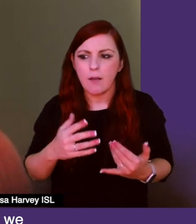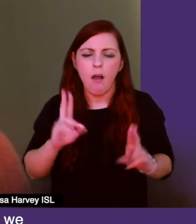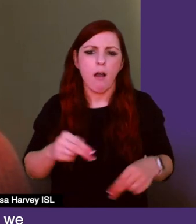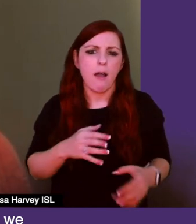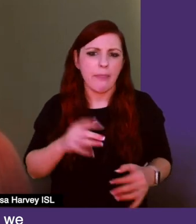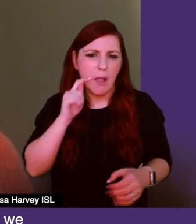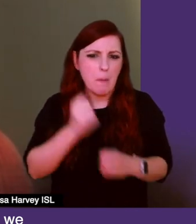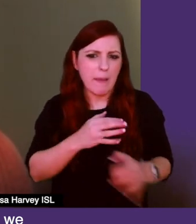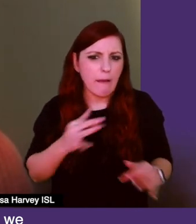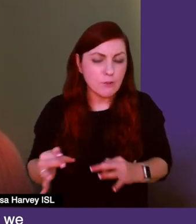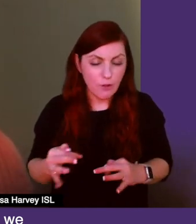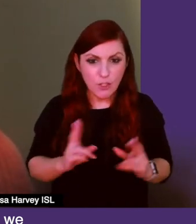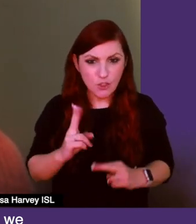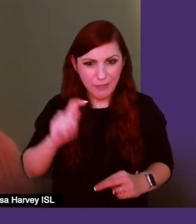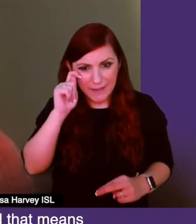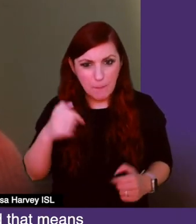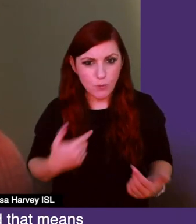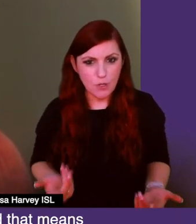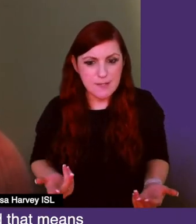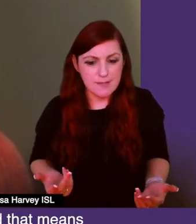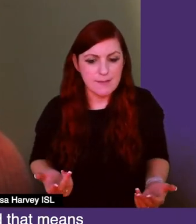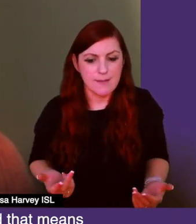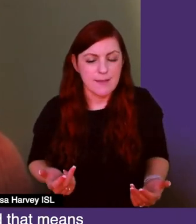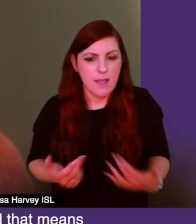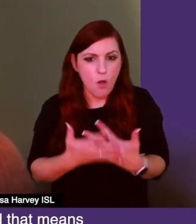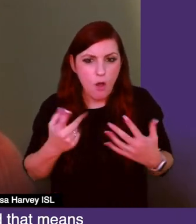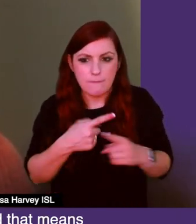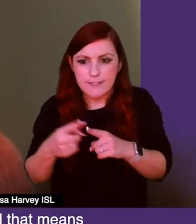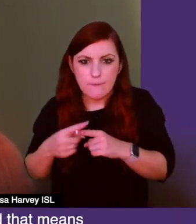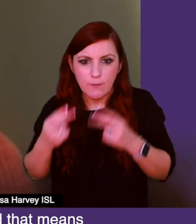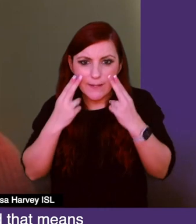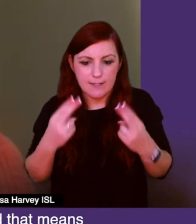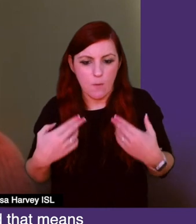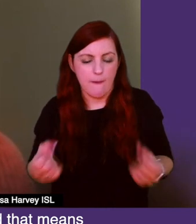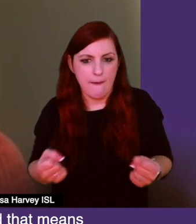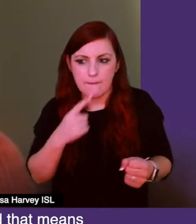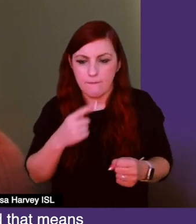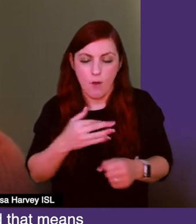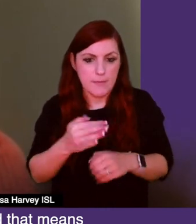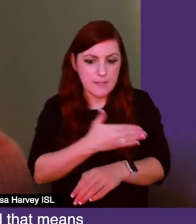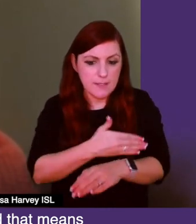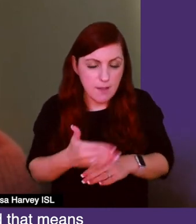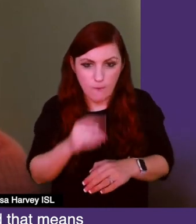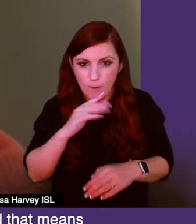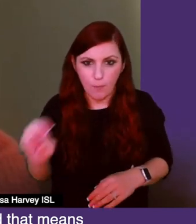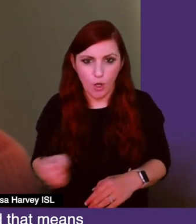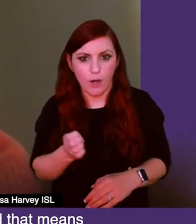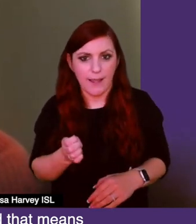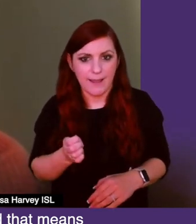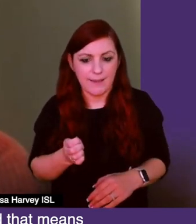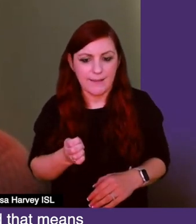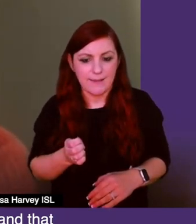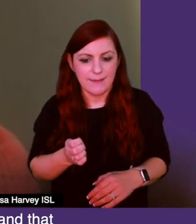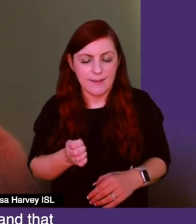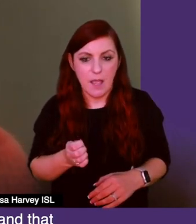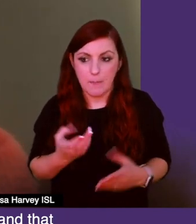be an afterthought. We should be just thought of in every kind of, in all the needs that we need from the get-go, from early on. And that